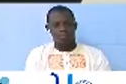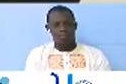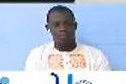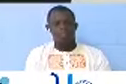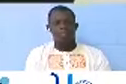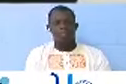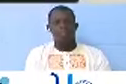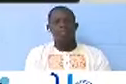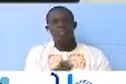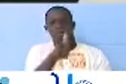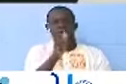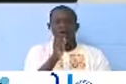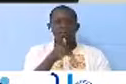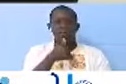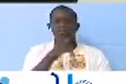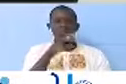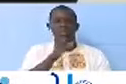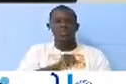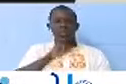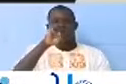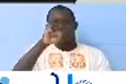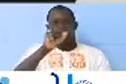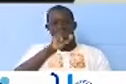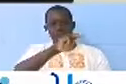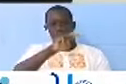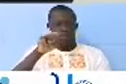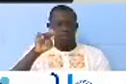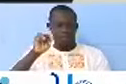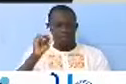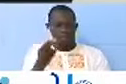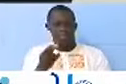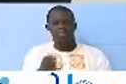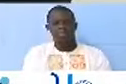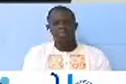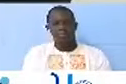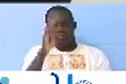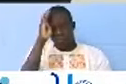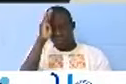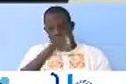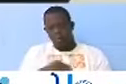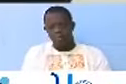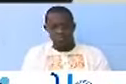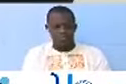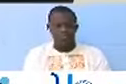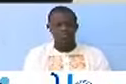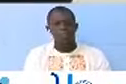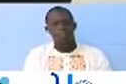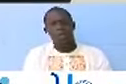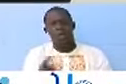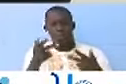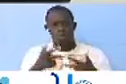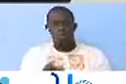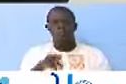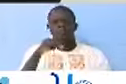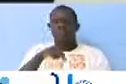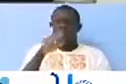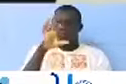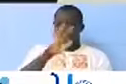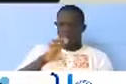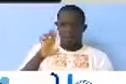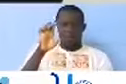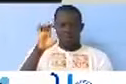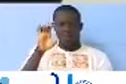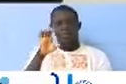Good afternoon, Mr. Sanneh. Mr. Sanneh, iti nyo. Ini mbara. Thank you. Welcome to the TRRC.